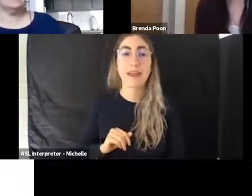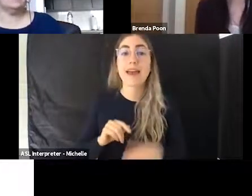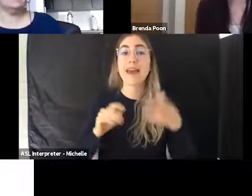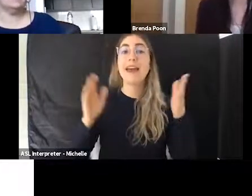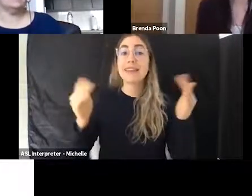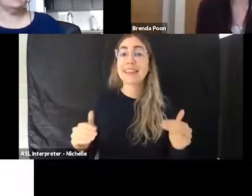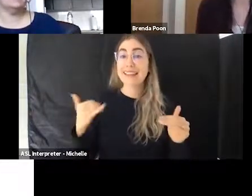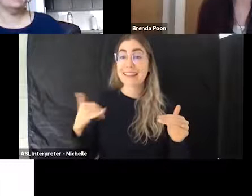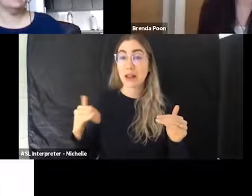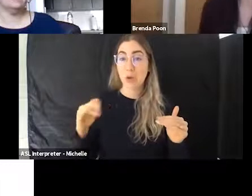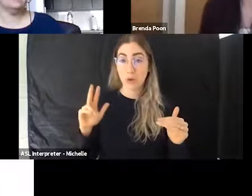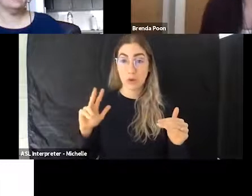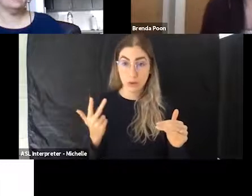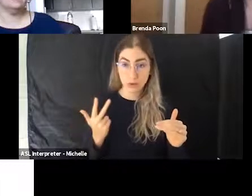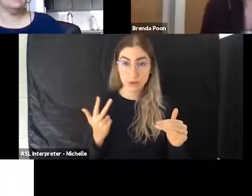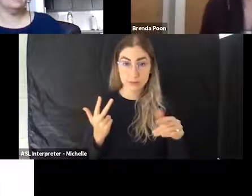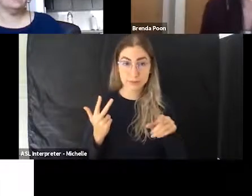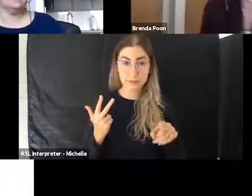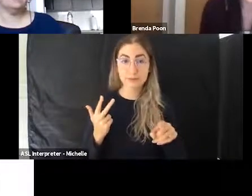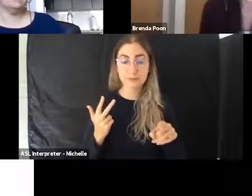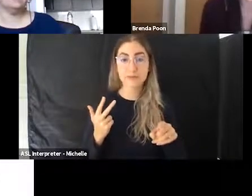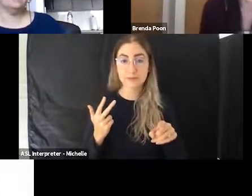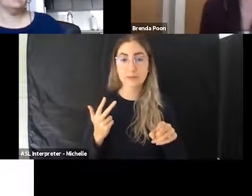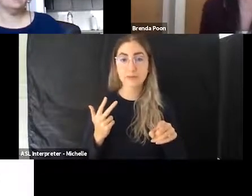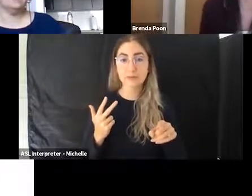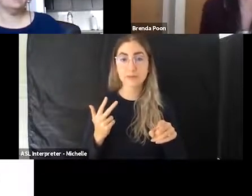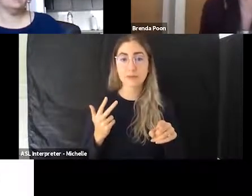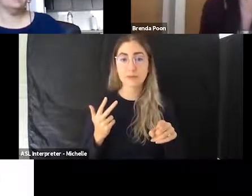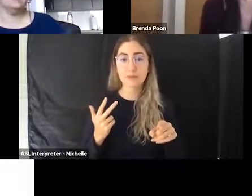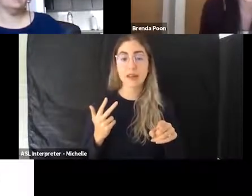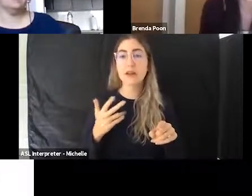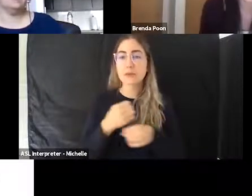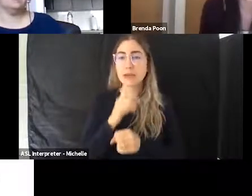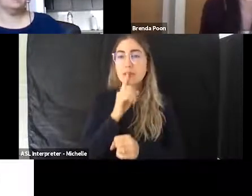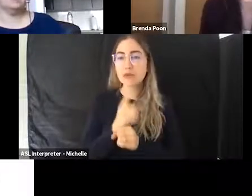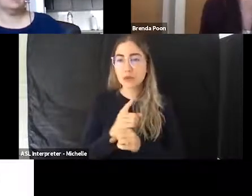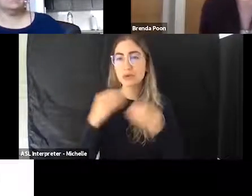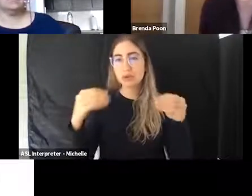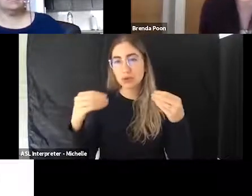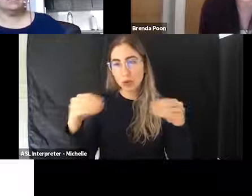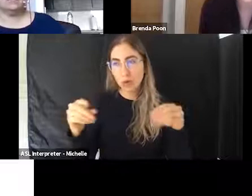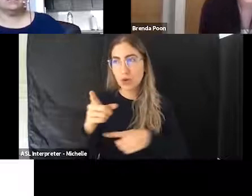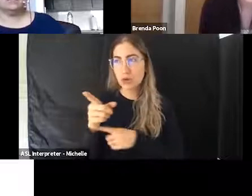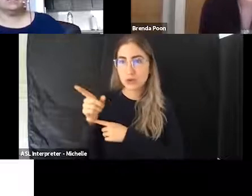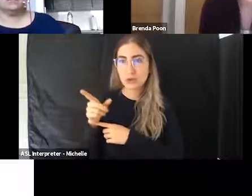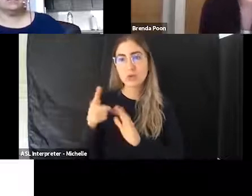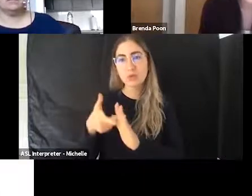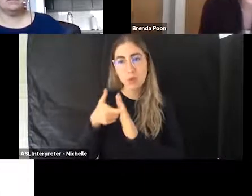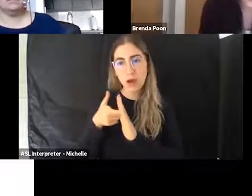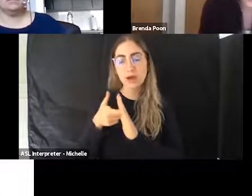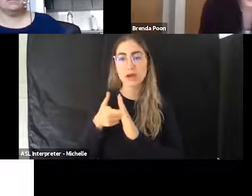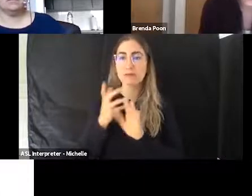there ways that we can better ensure that stores are meeting public health and safety guidelines? So again, that idea of